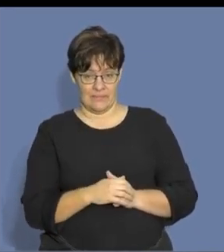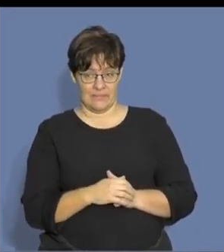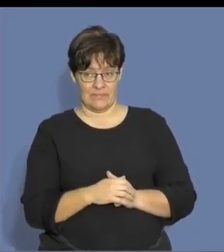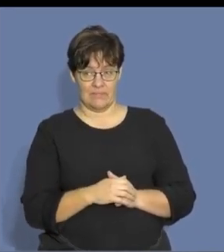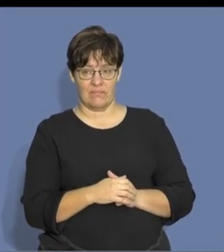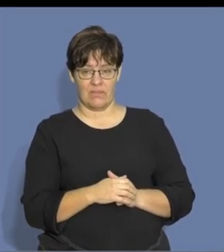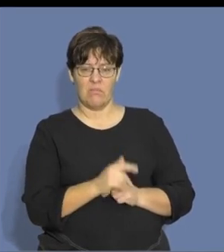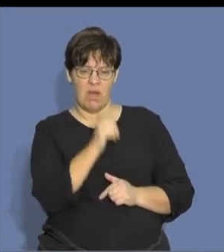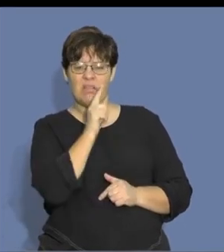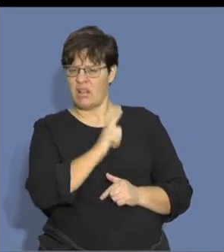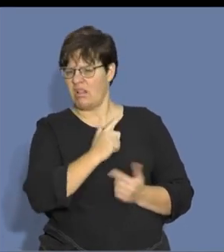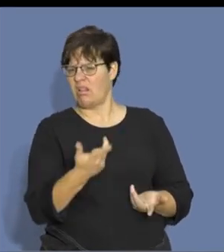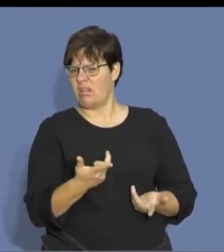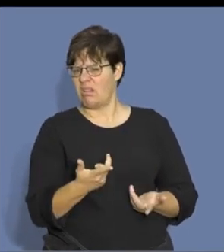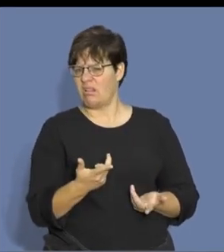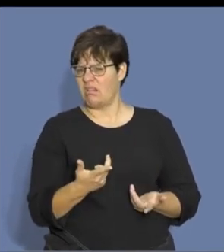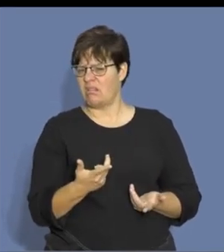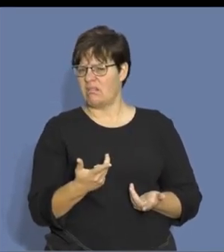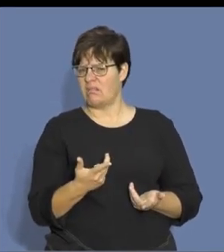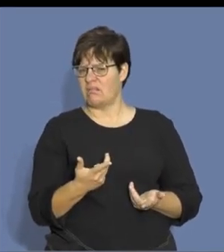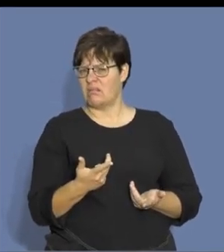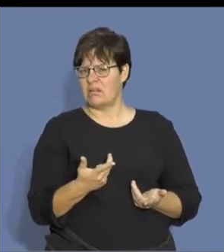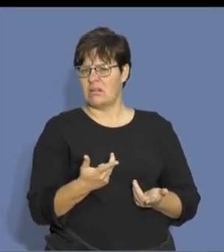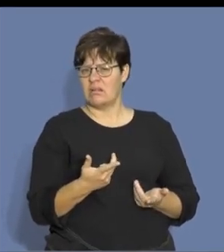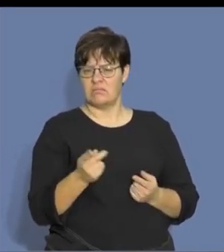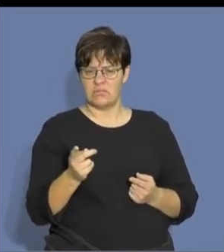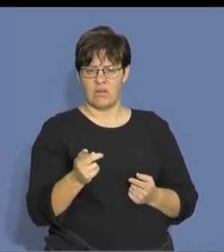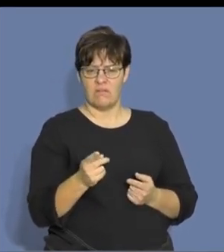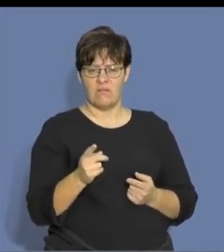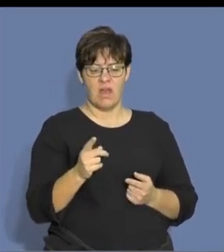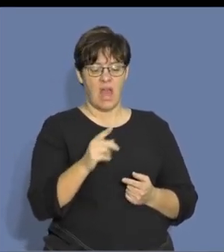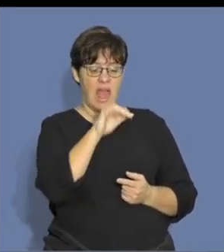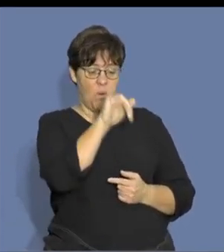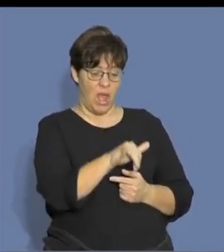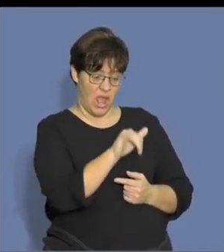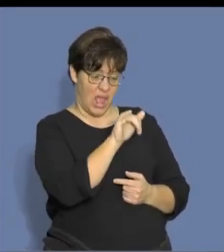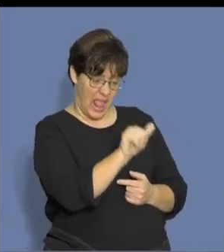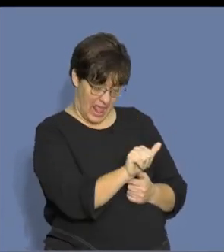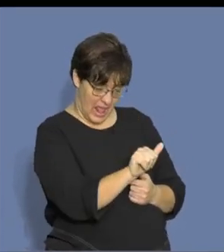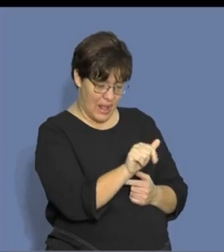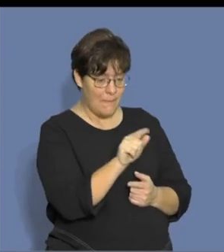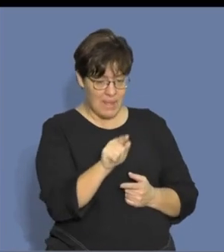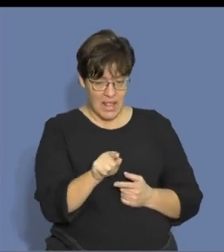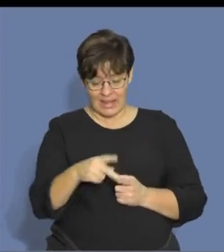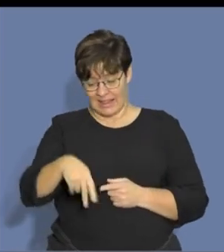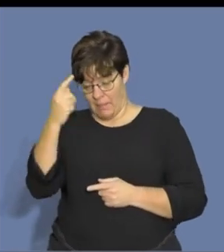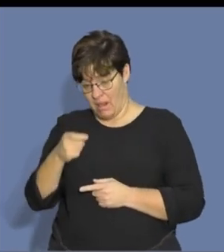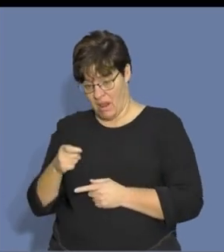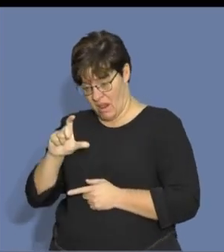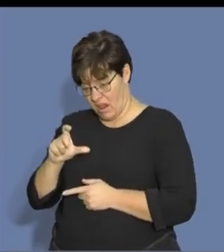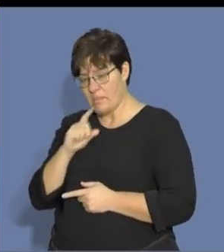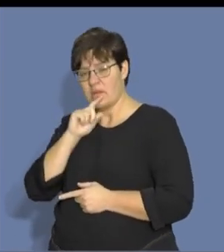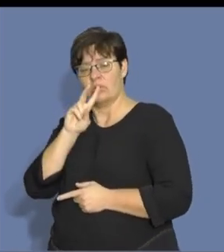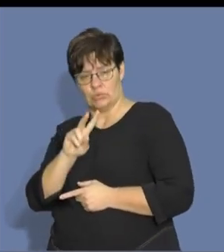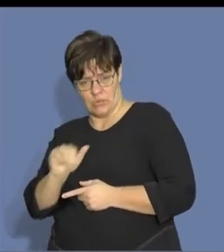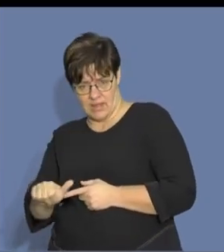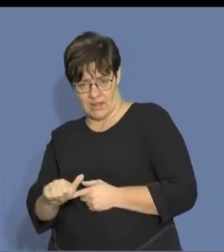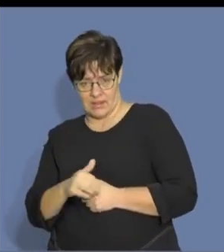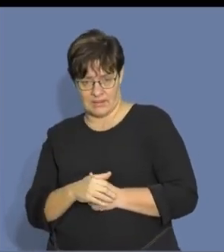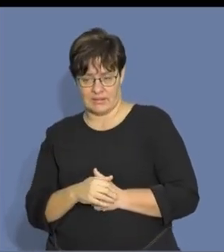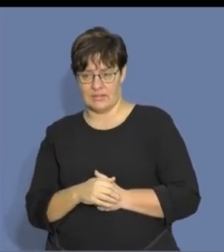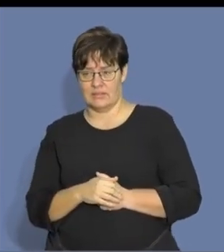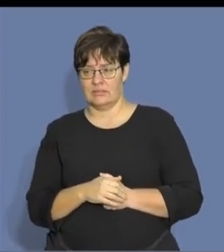Right? So they've told me that the x value is twice that of the y value, and so if the y value is a, the x value is going to be 2a. So let's put these in. So